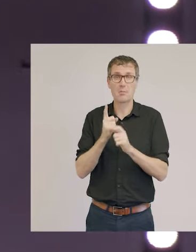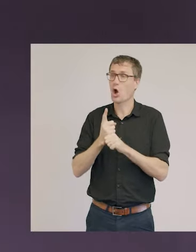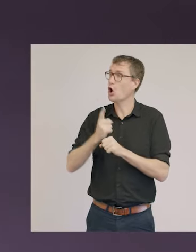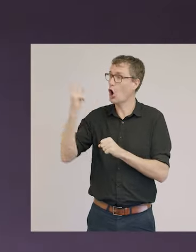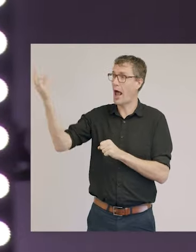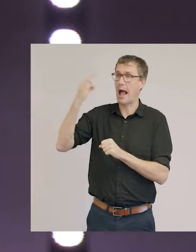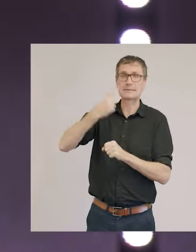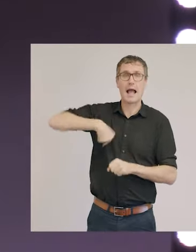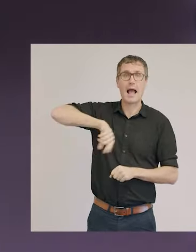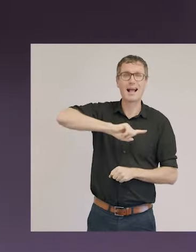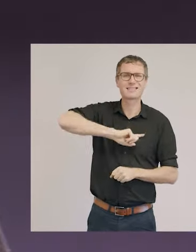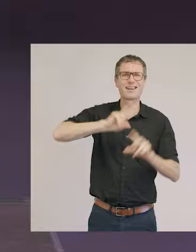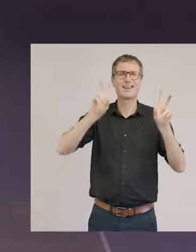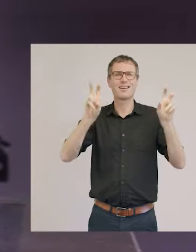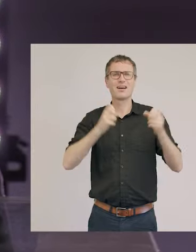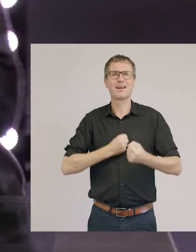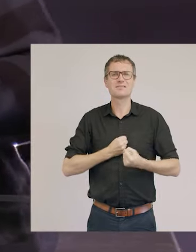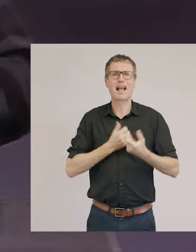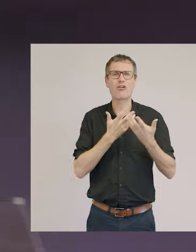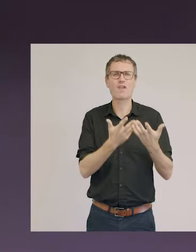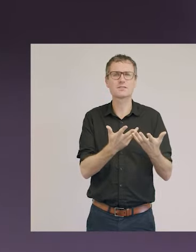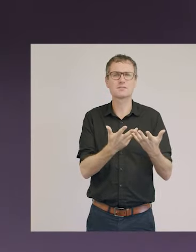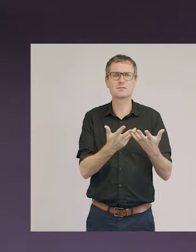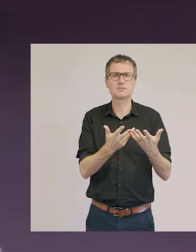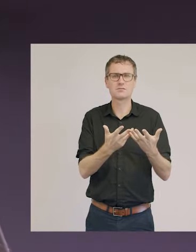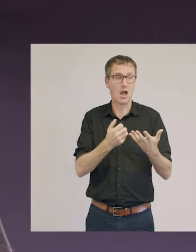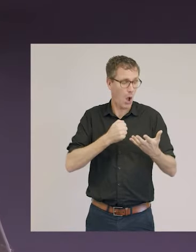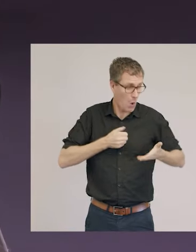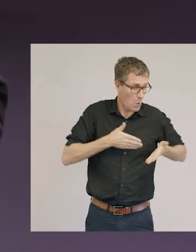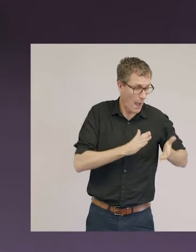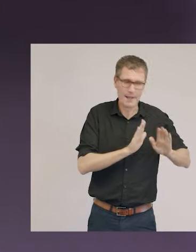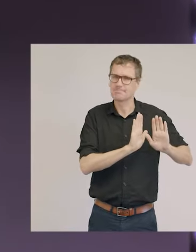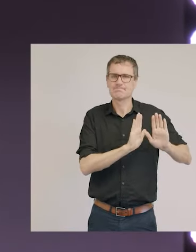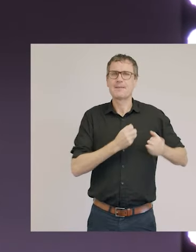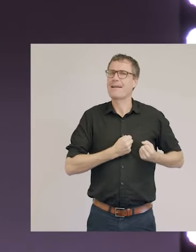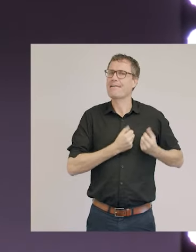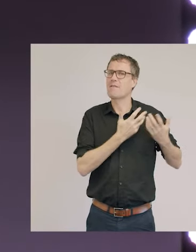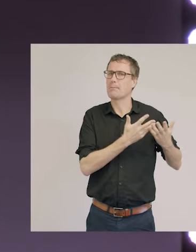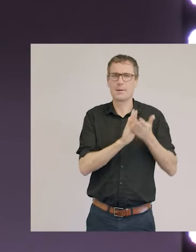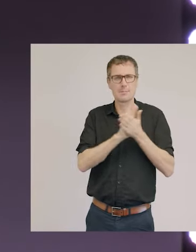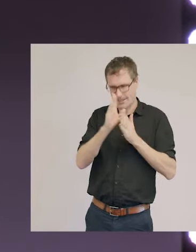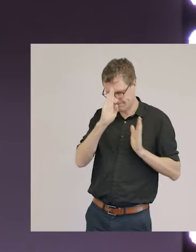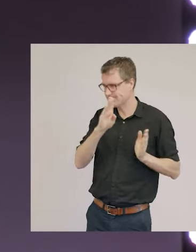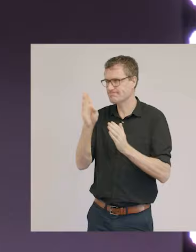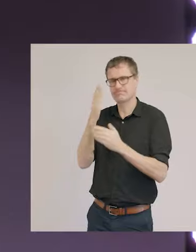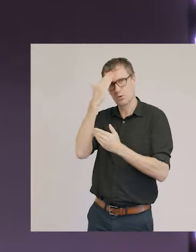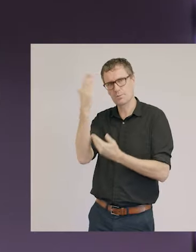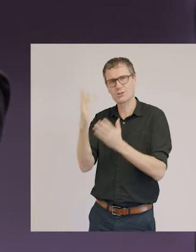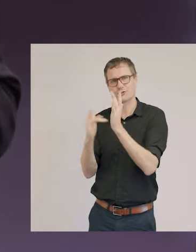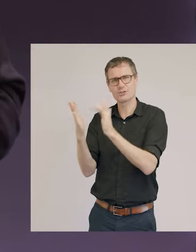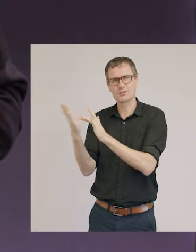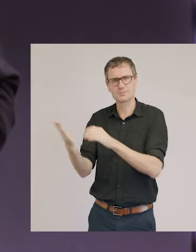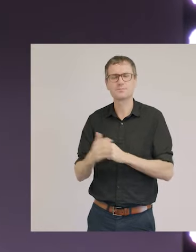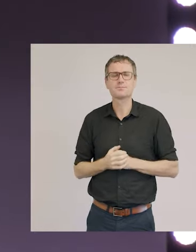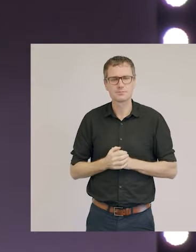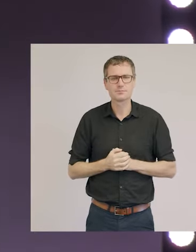sacrifice, where we often give up the happiness, we give up doing our own thing so that we can obey Jesus. Do you